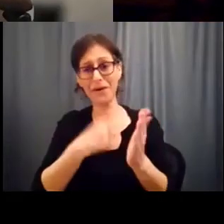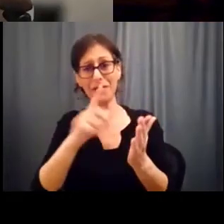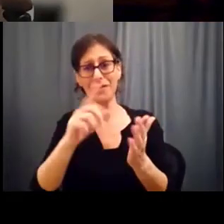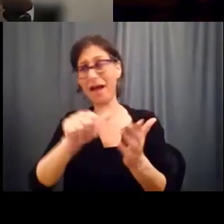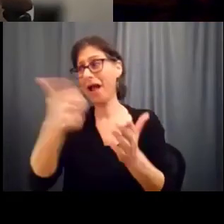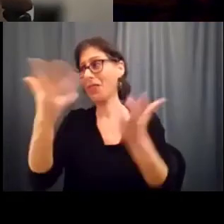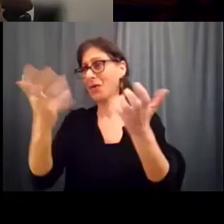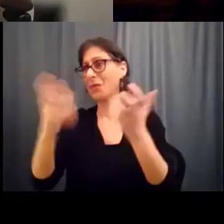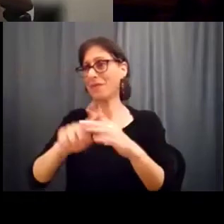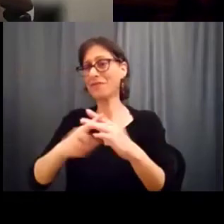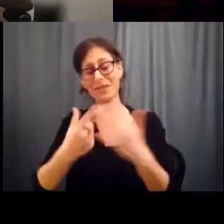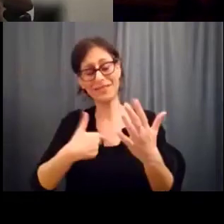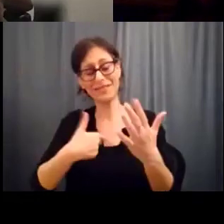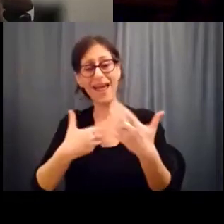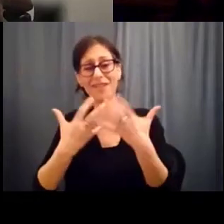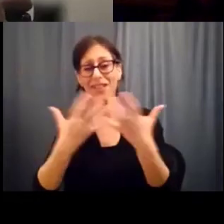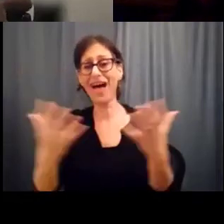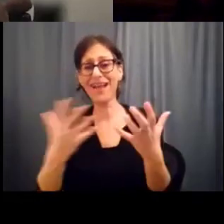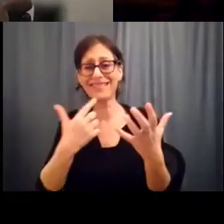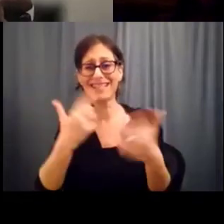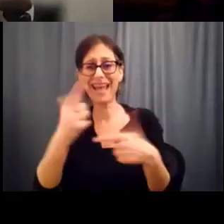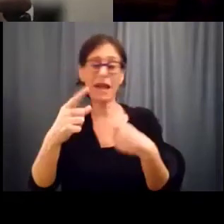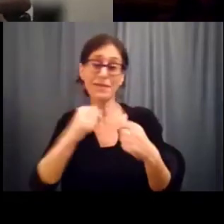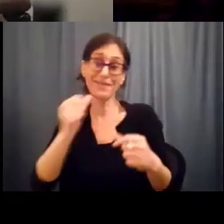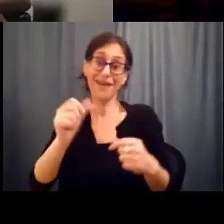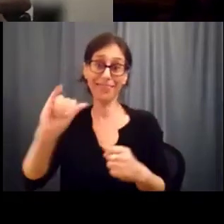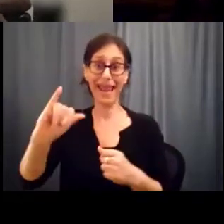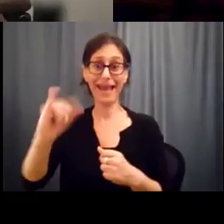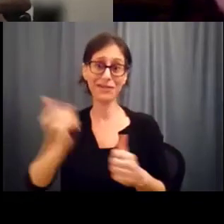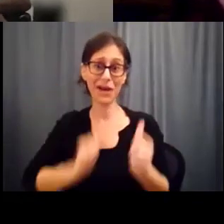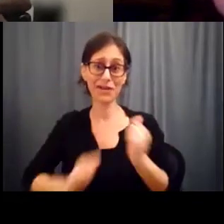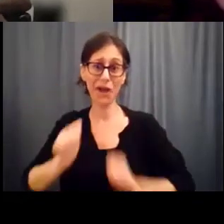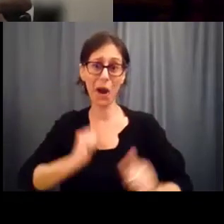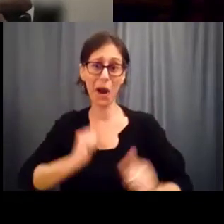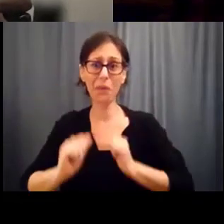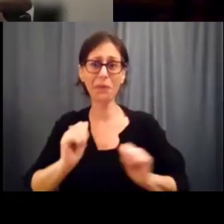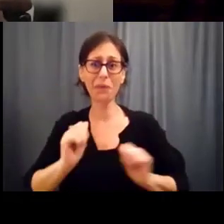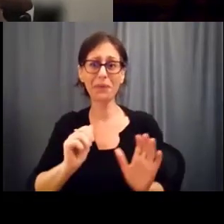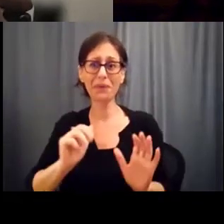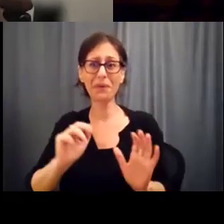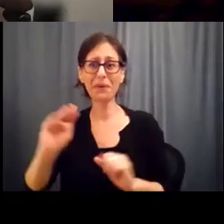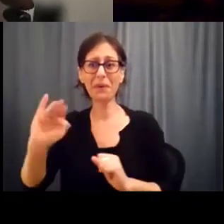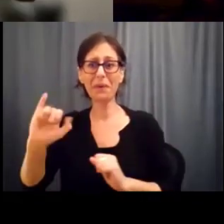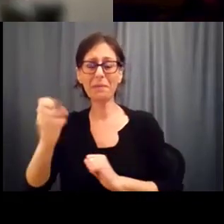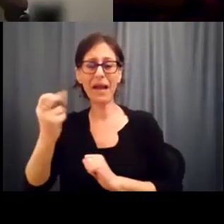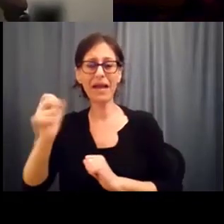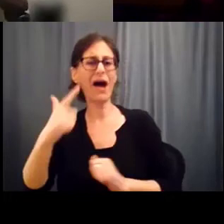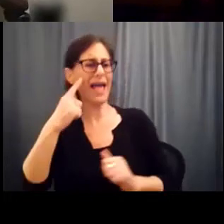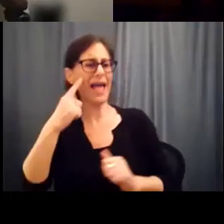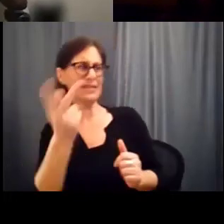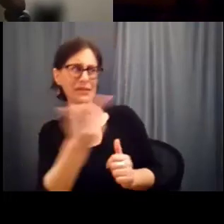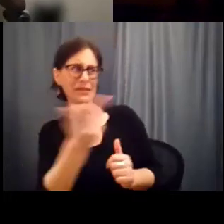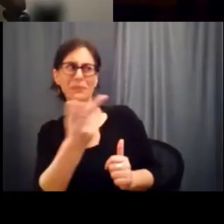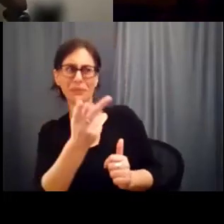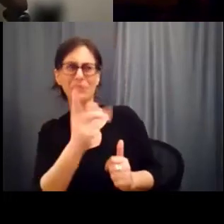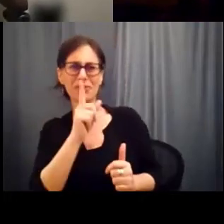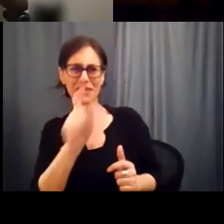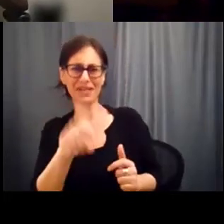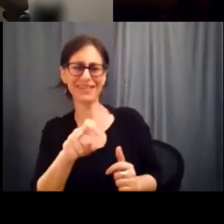say a lot on this, but it's not the AJ show. Yeah. Very much the two of you should speak to this.